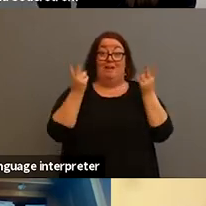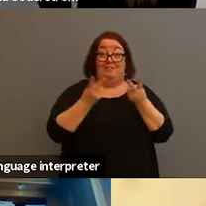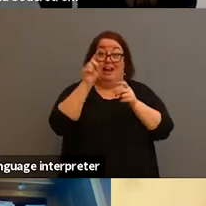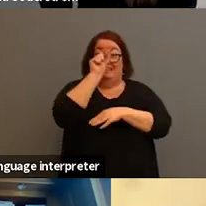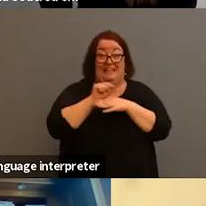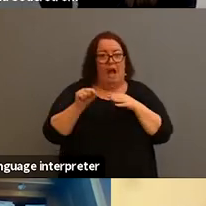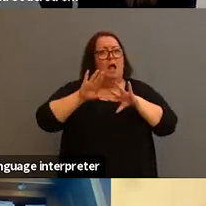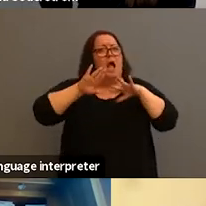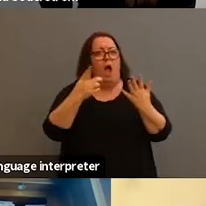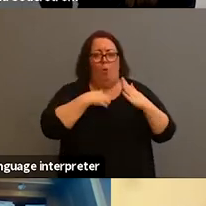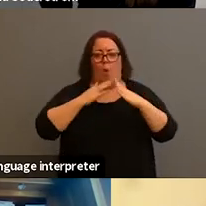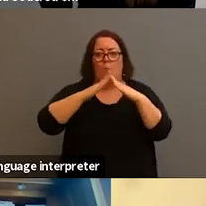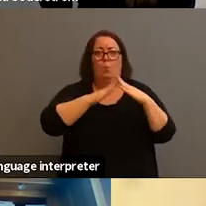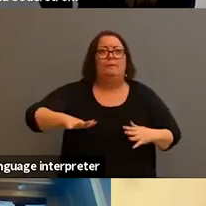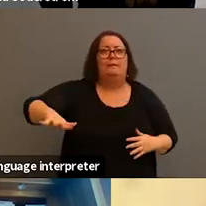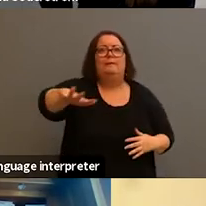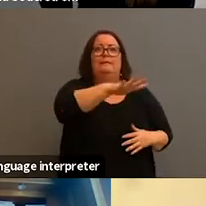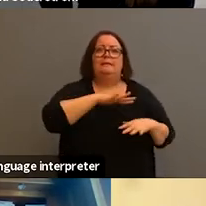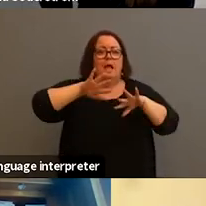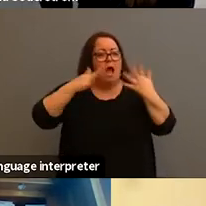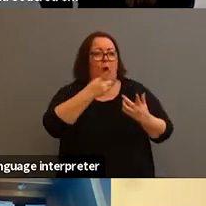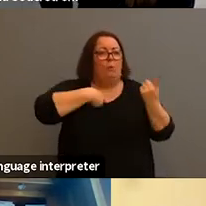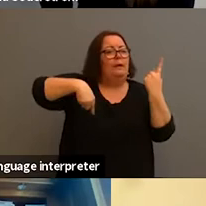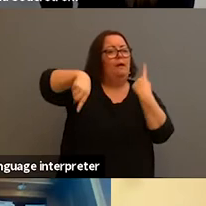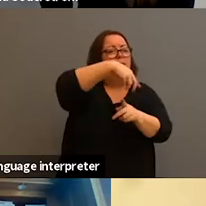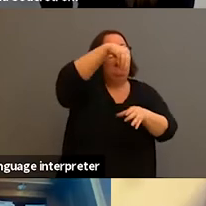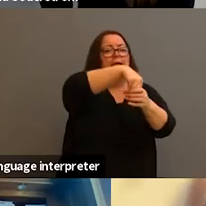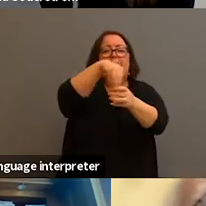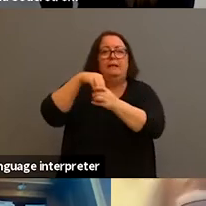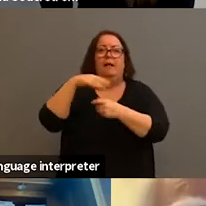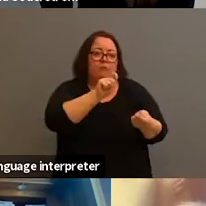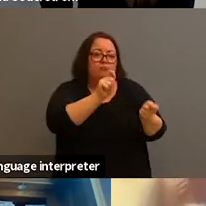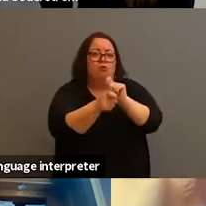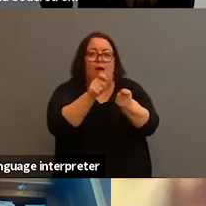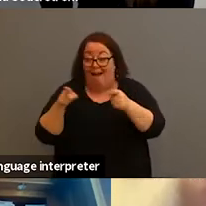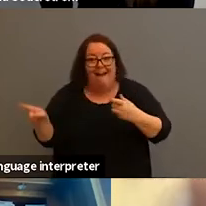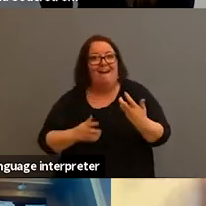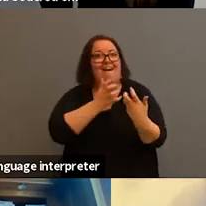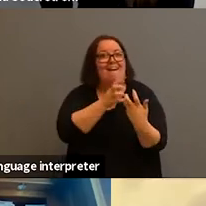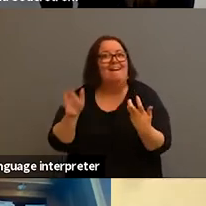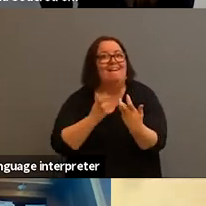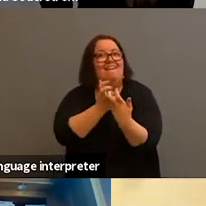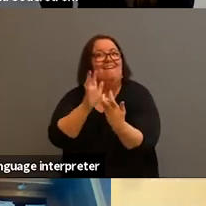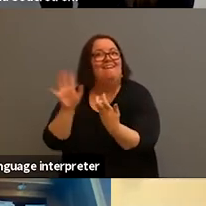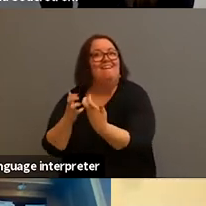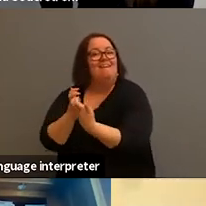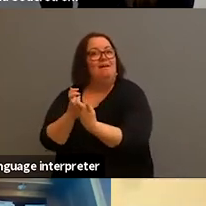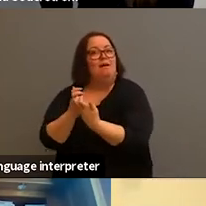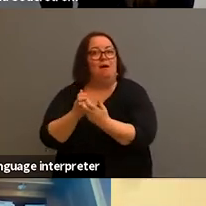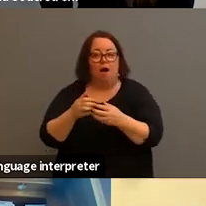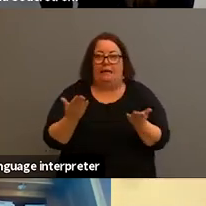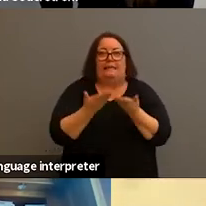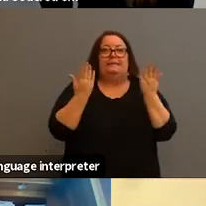or whatever actually is based on the diversity of needs and possibilities of